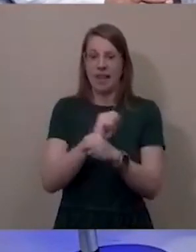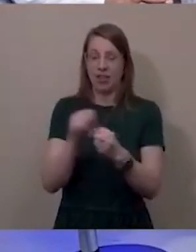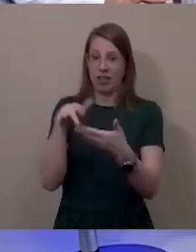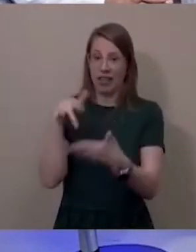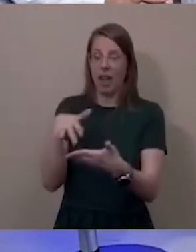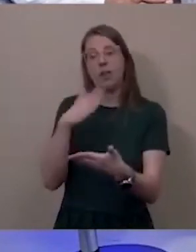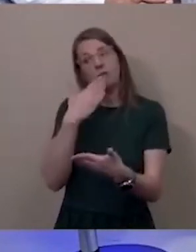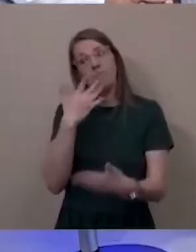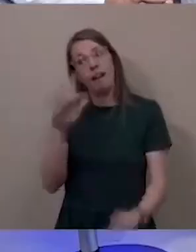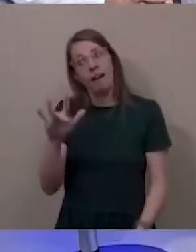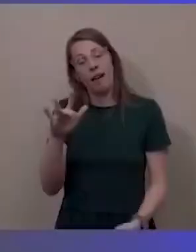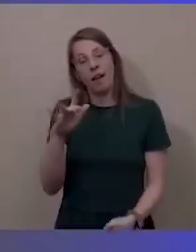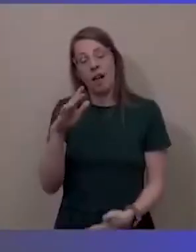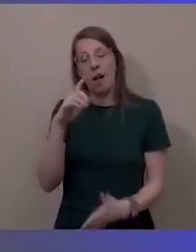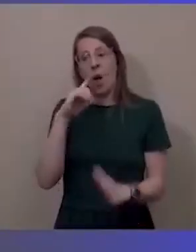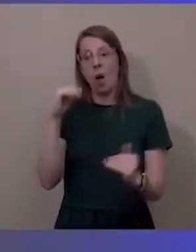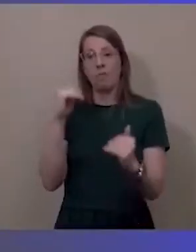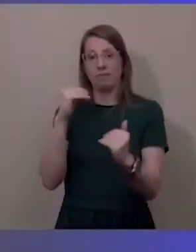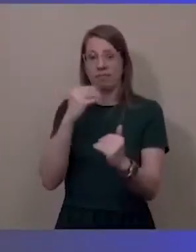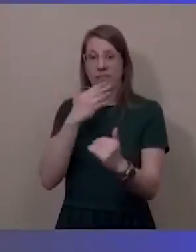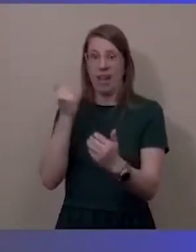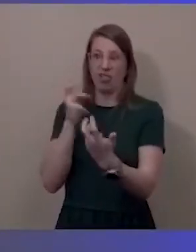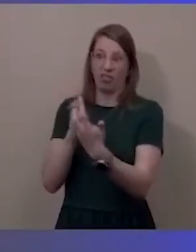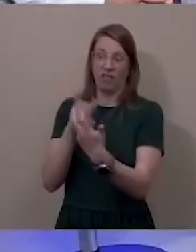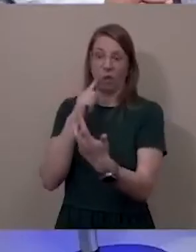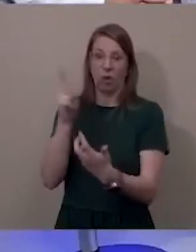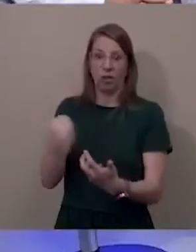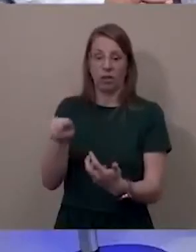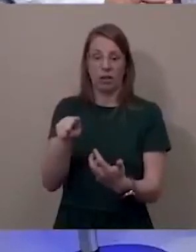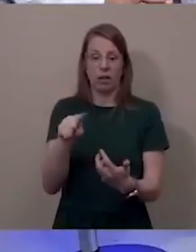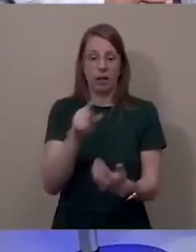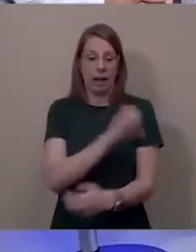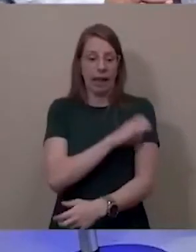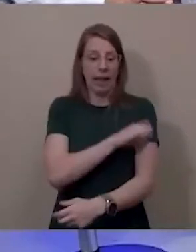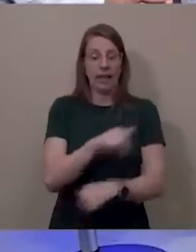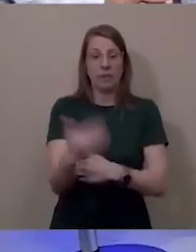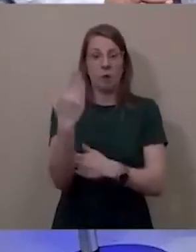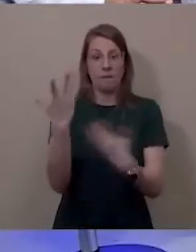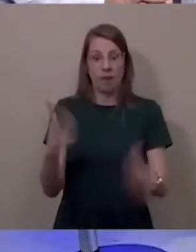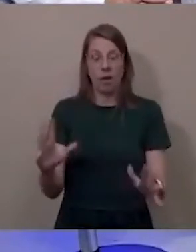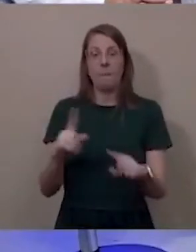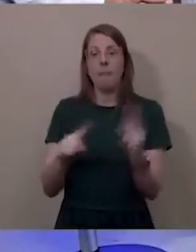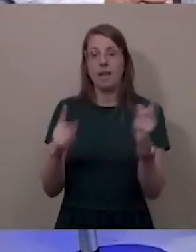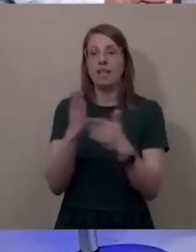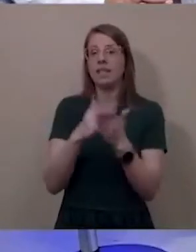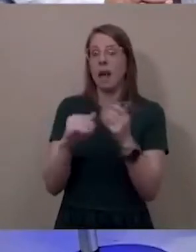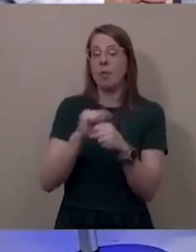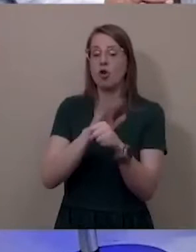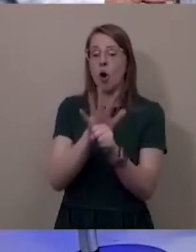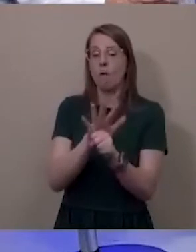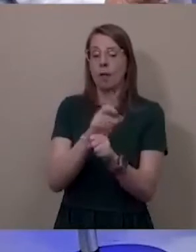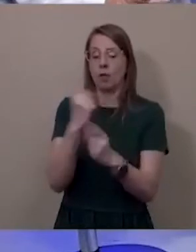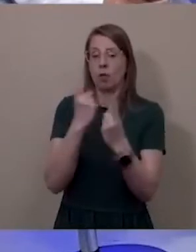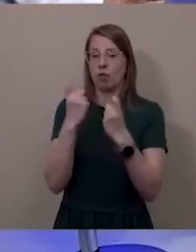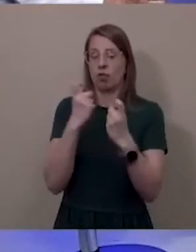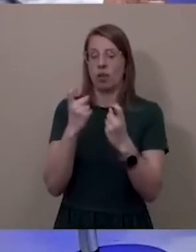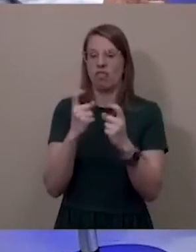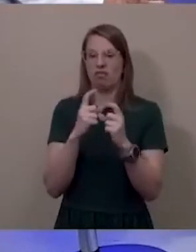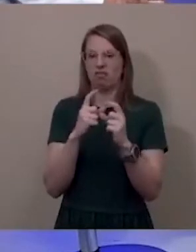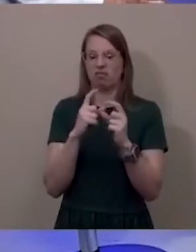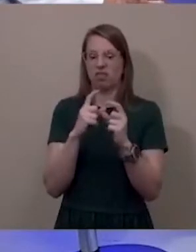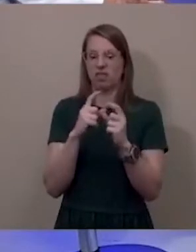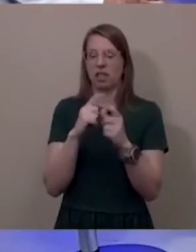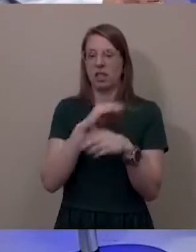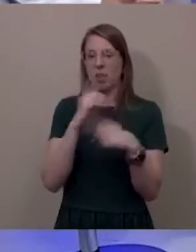luck. I hope it does better for Alzheimer's. you all than it did for us. So. Yeah. All right. And I know you have clinic this morning, but we do have some COVID questions, so I'm just going to kind of lump them